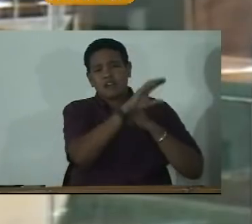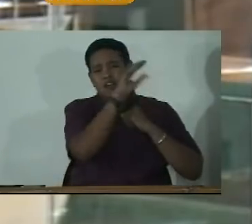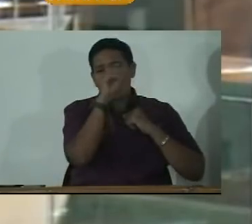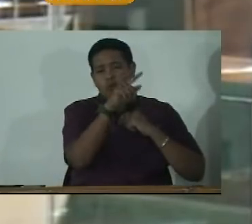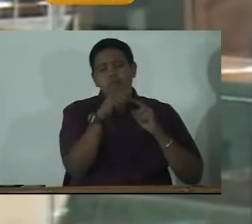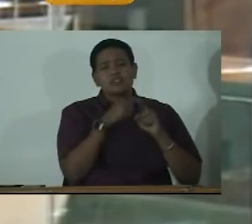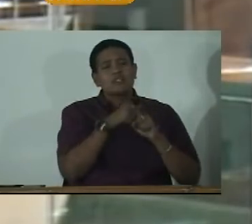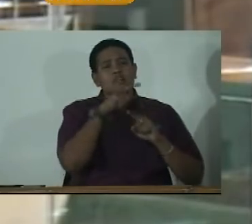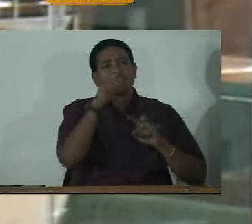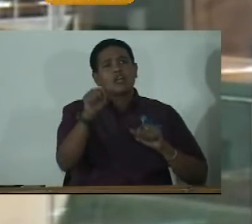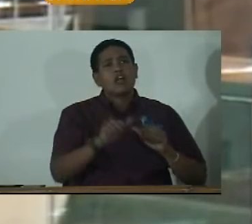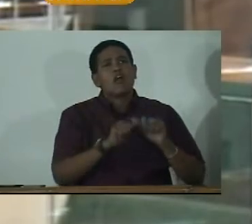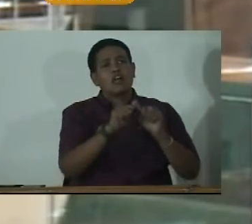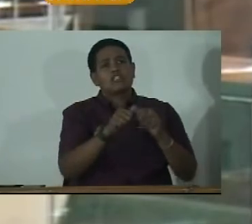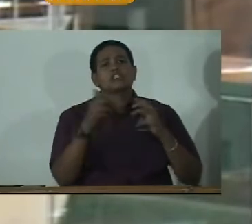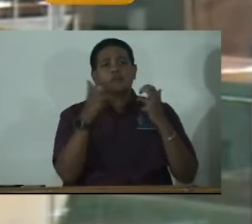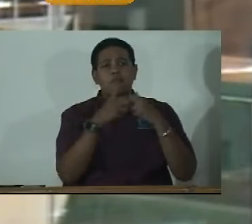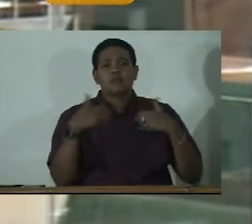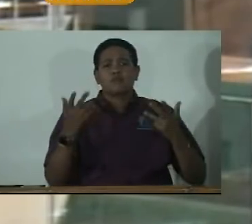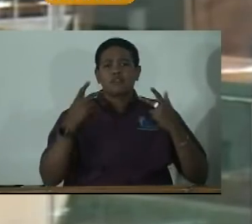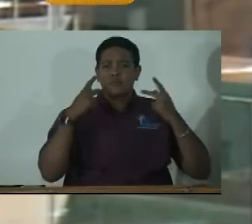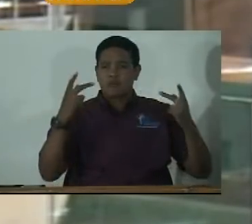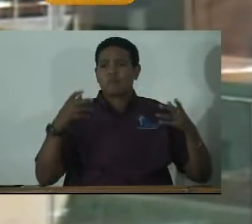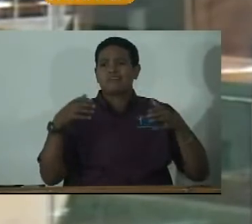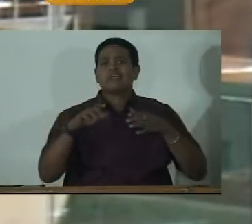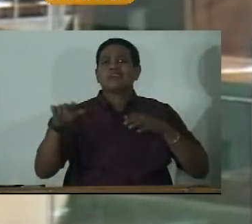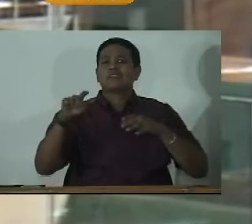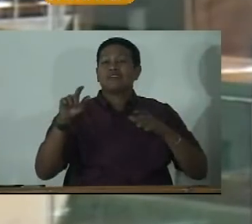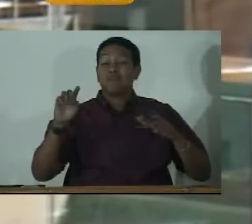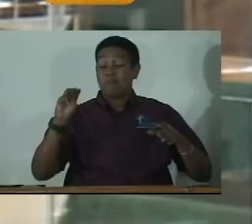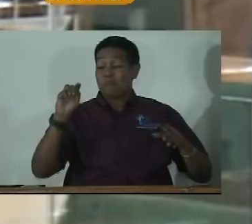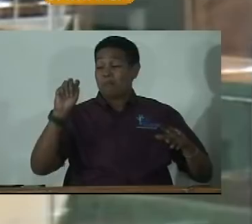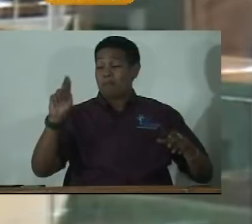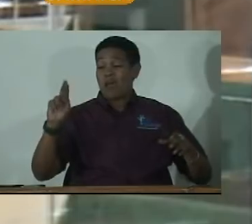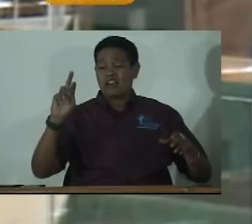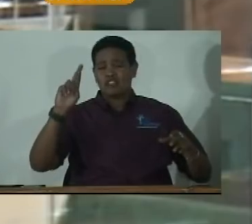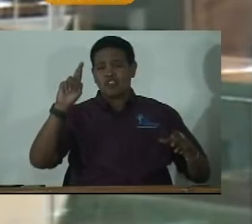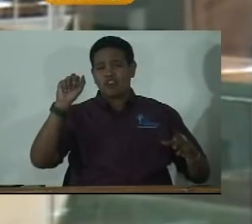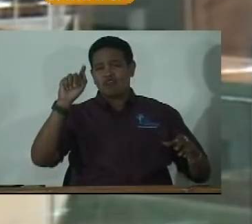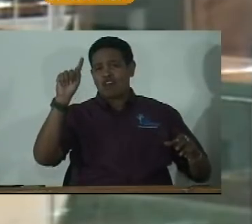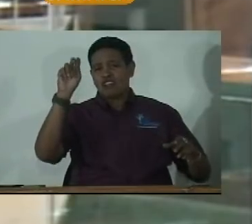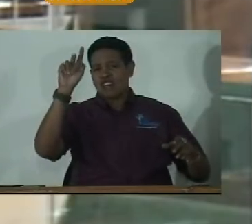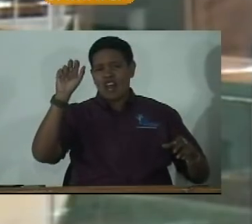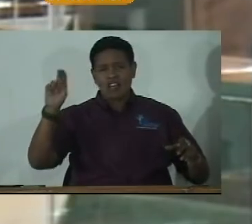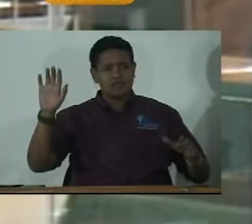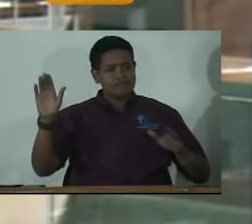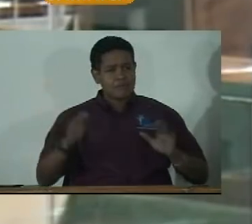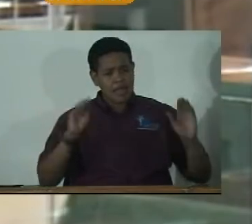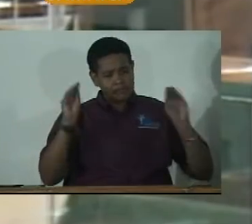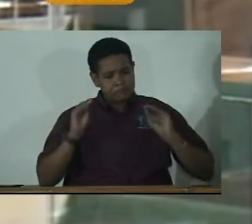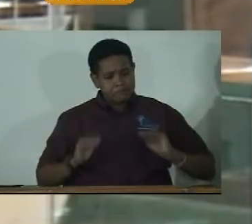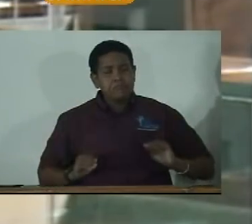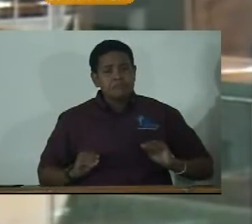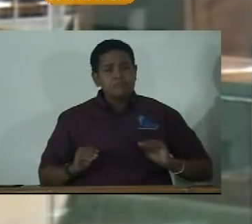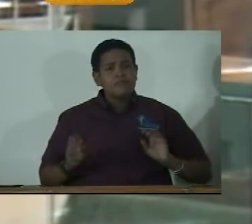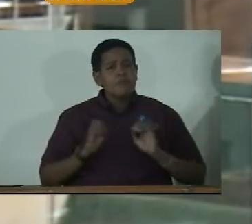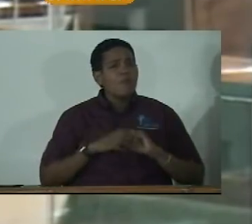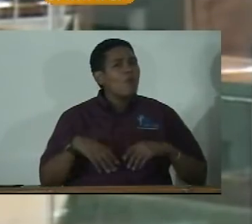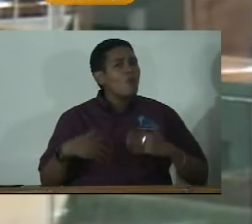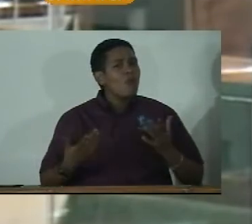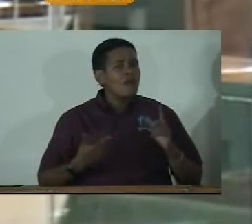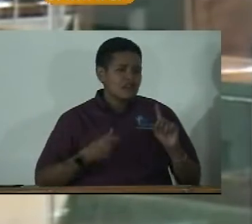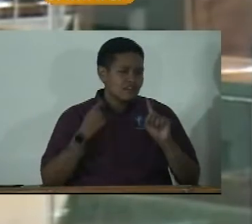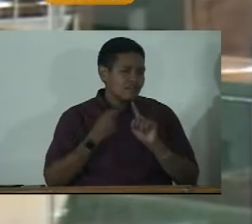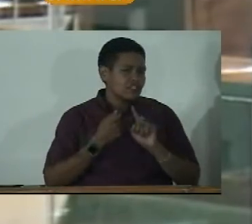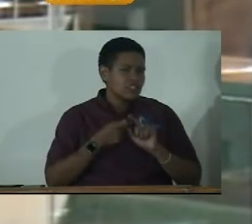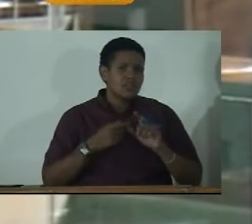is consistent with the Public Sector Master Rationalization Plan, which is aimed at creating a more efficient and effective public